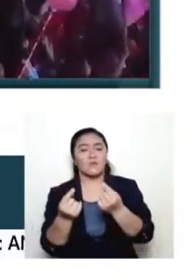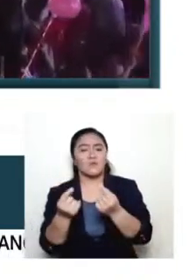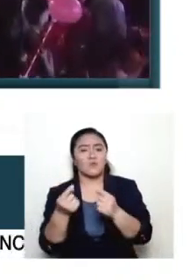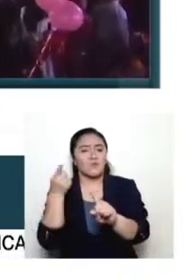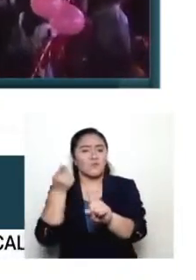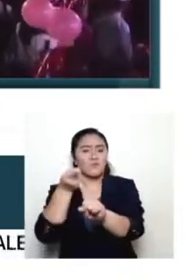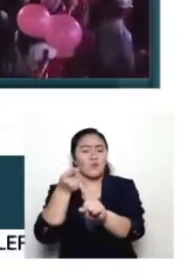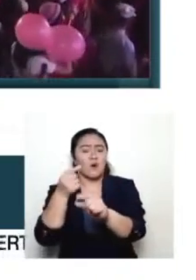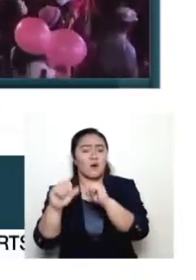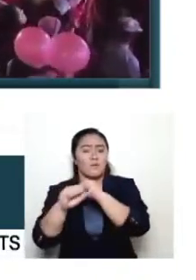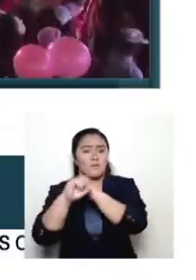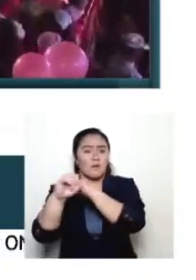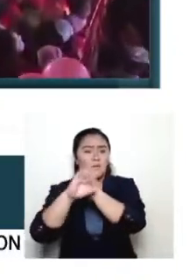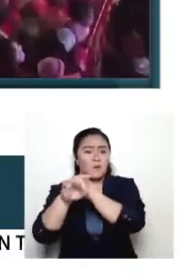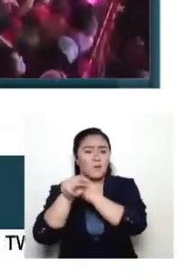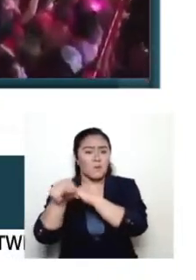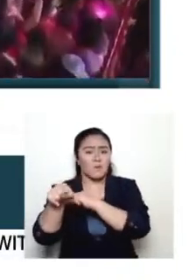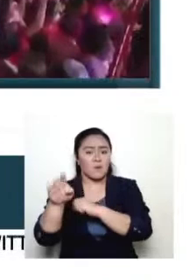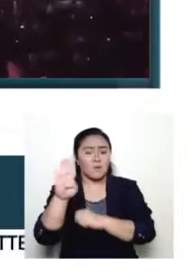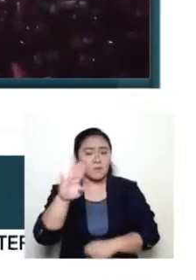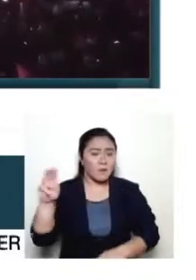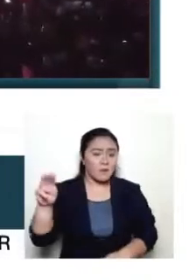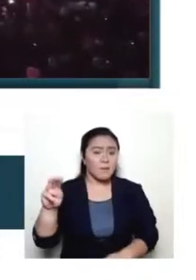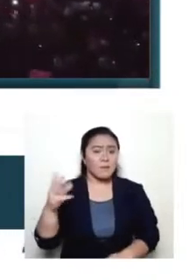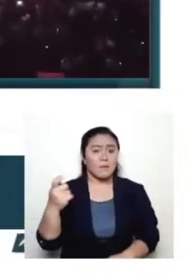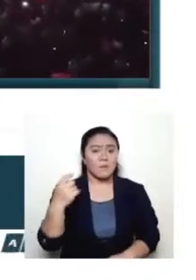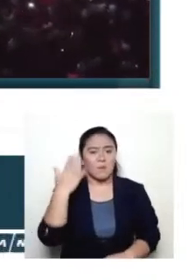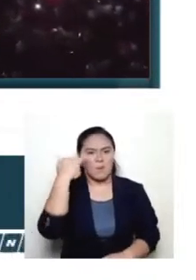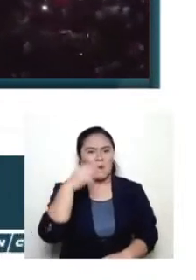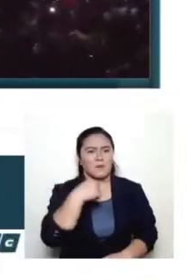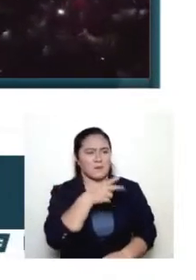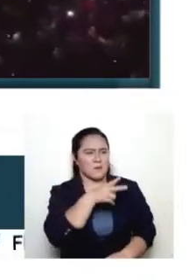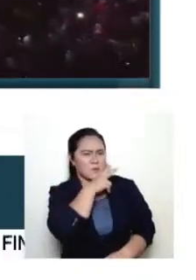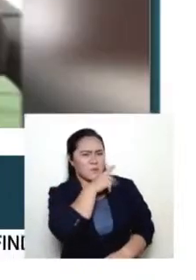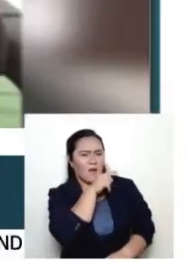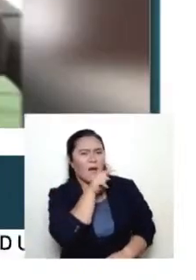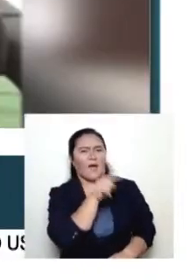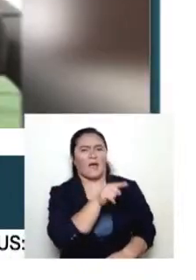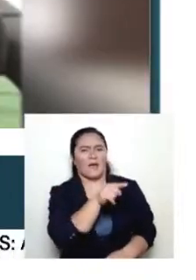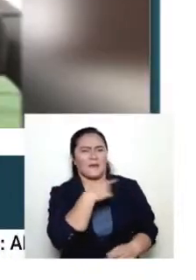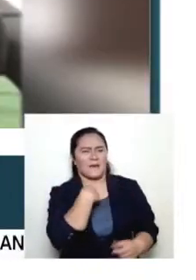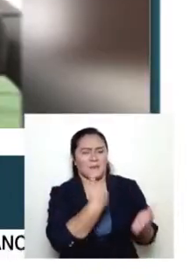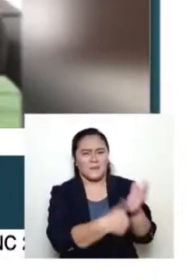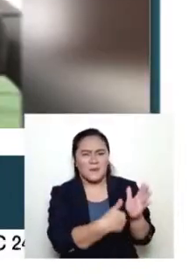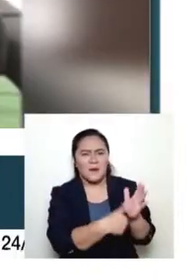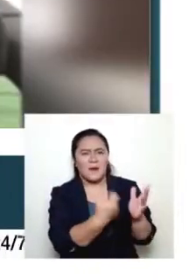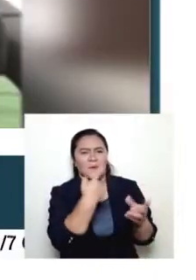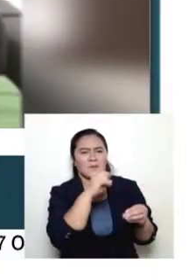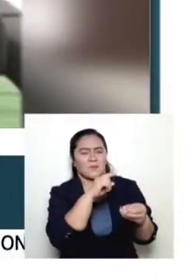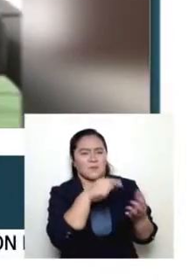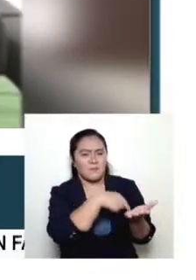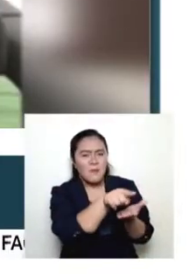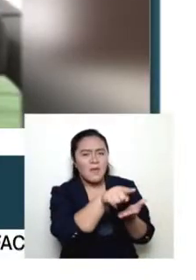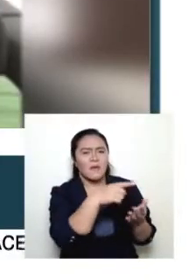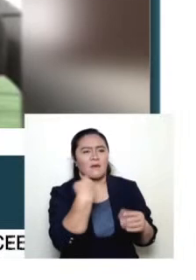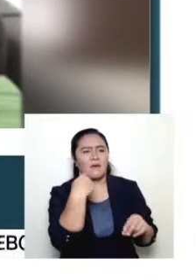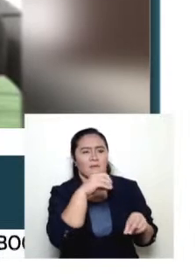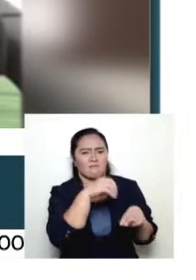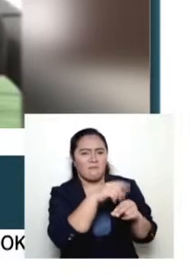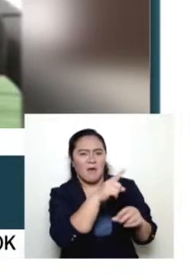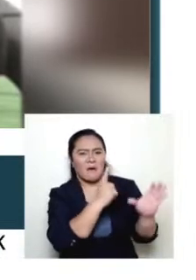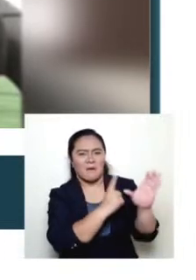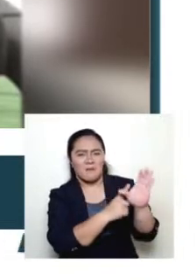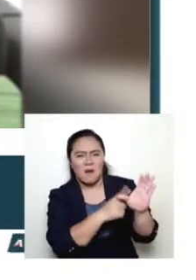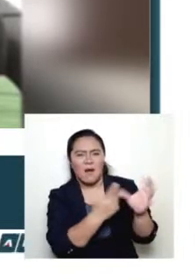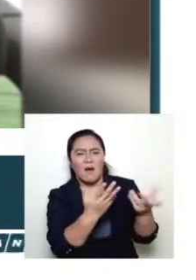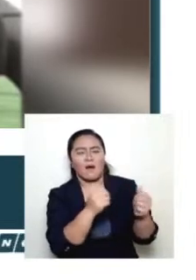allegations na unfounded allegation. May bayaran dyan, CPP, NPA niyan. Kasi ang tao hindi naniniwala sa red tagging, lalo pang